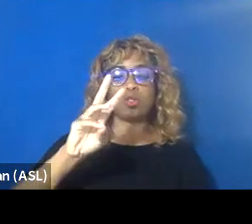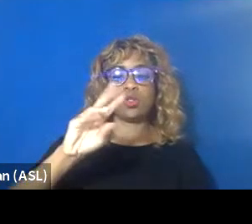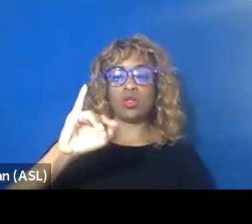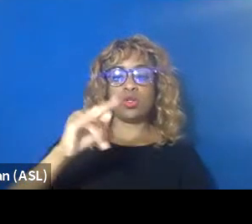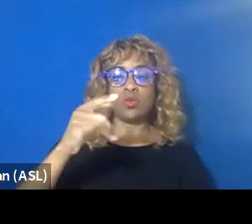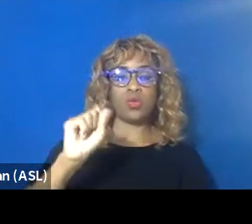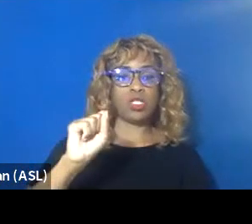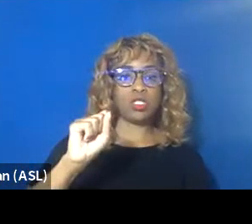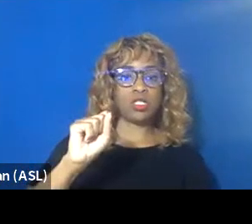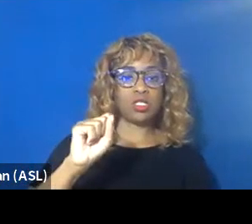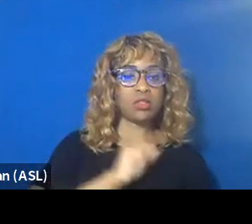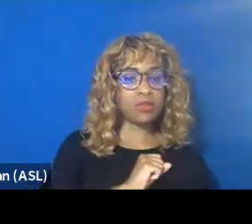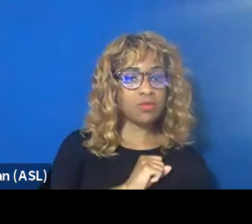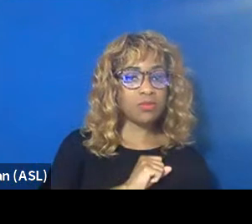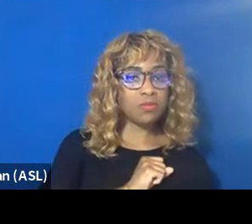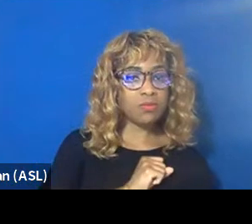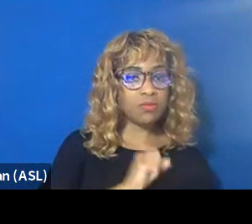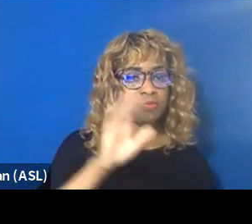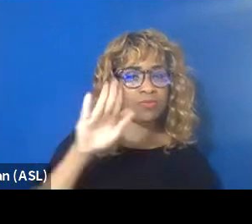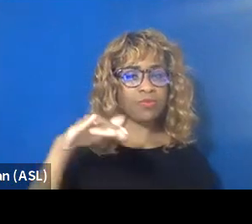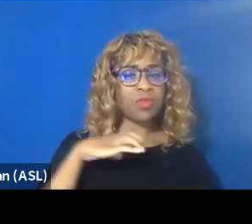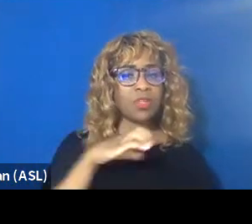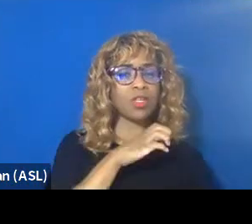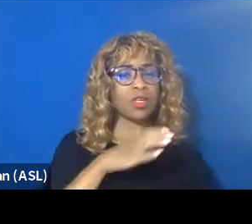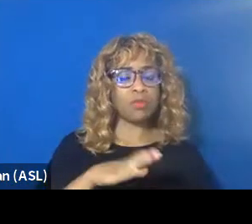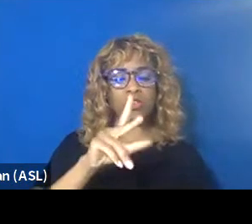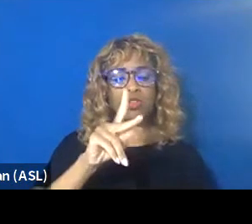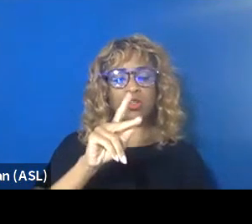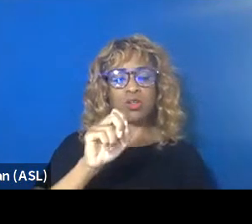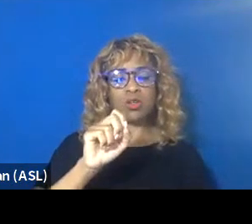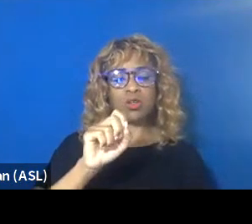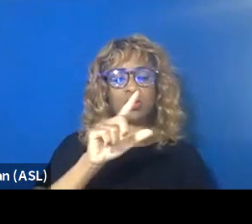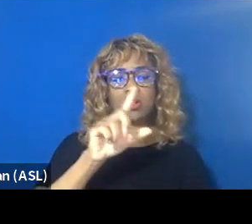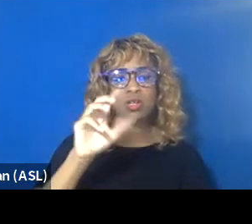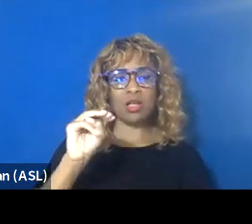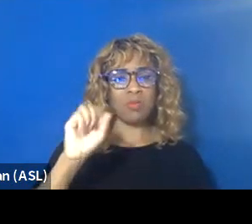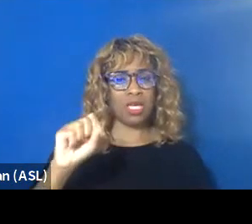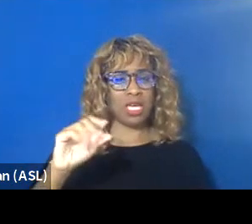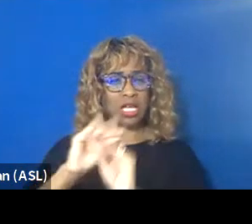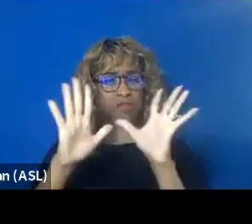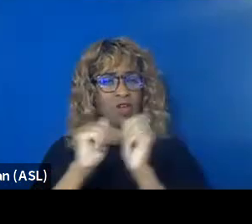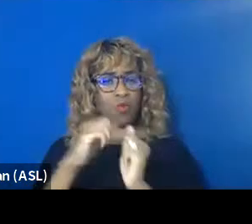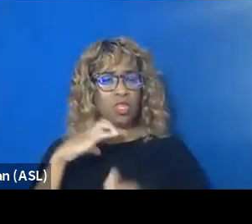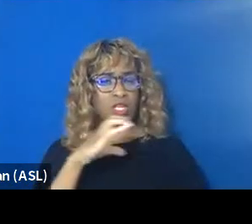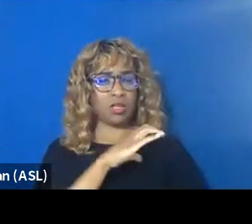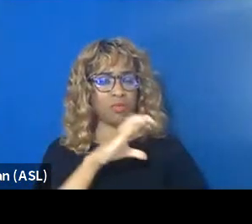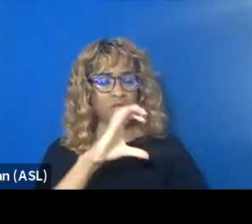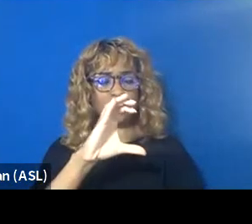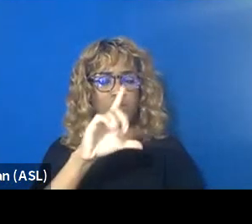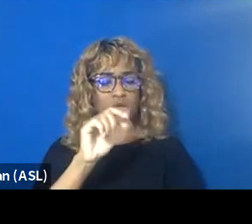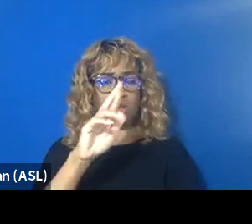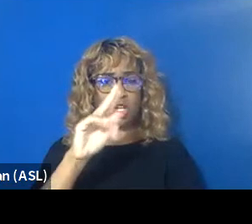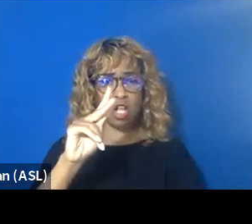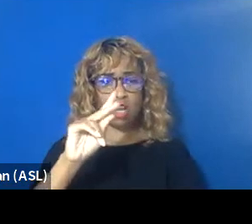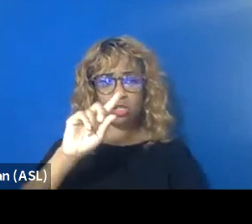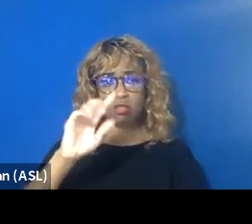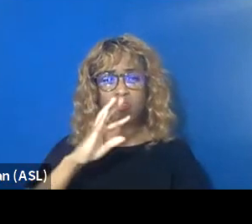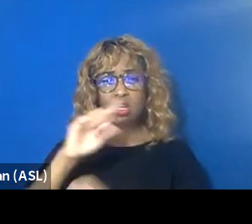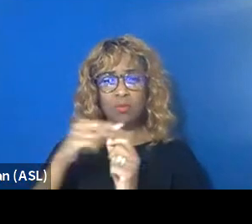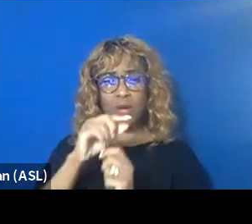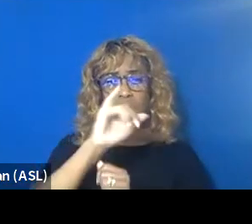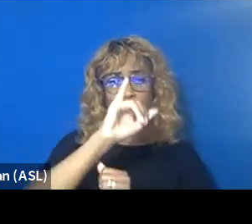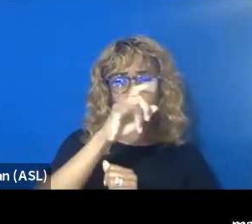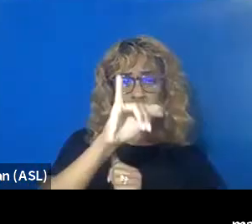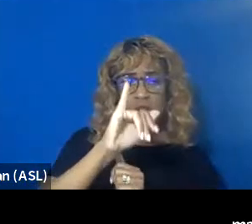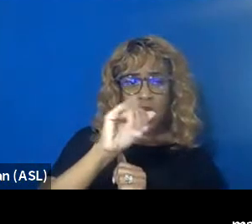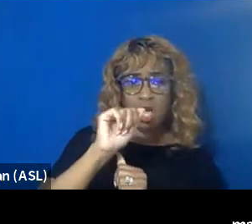by Commissioner Kellum, could we clarify with Commissioner Clark? He is just talking about the July and August